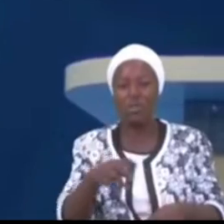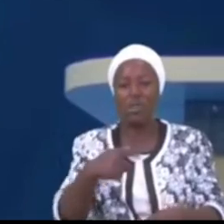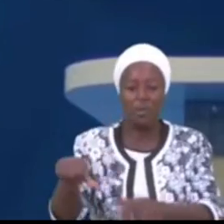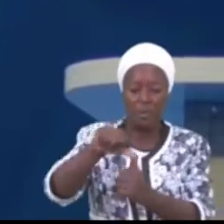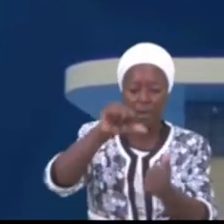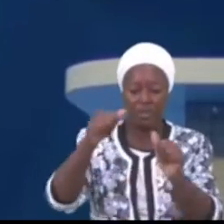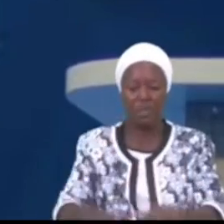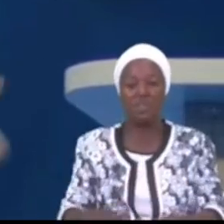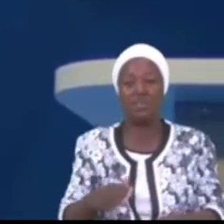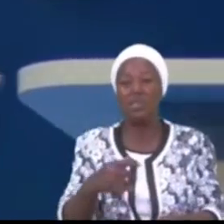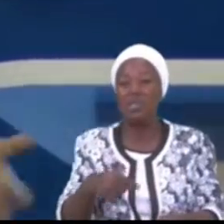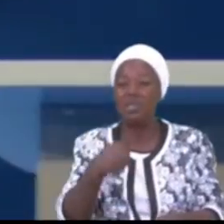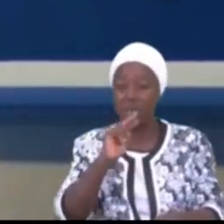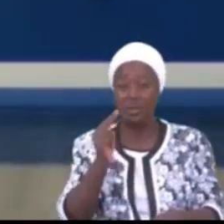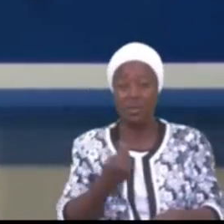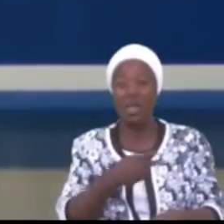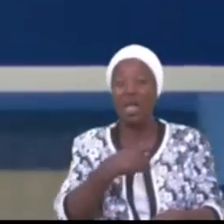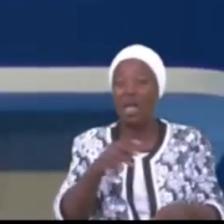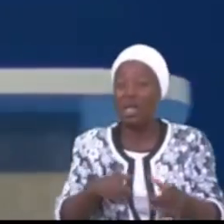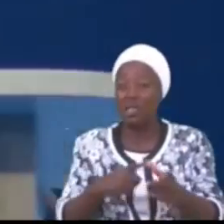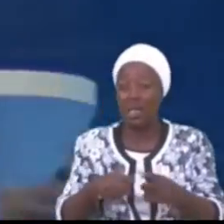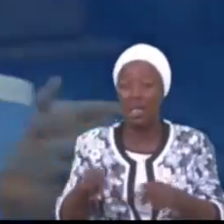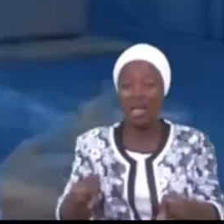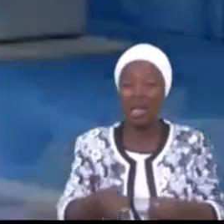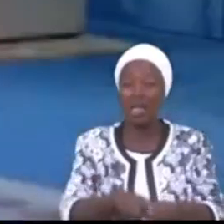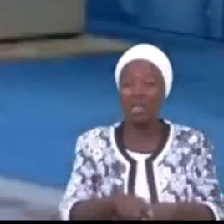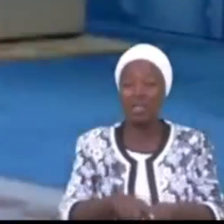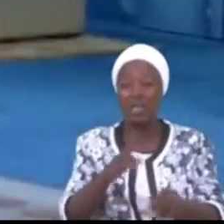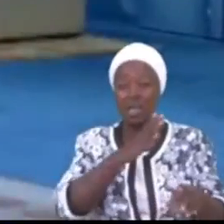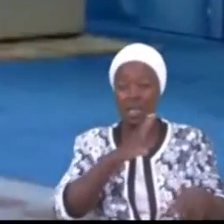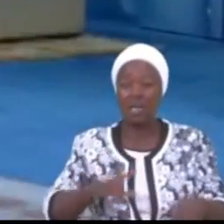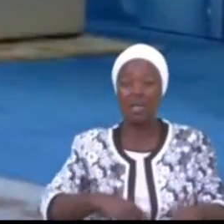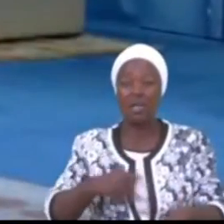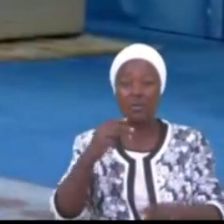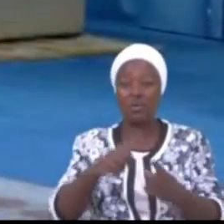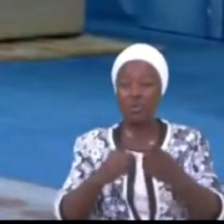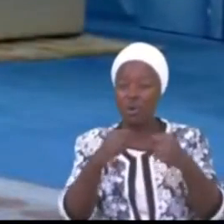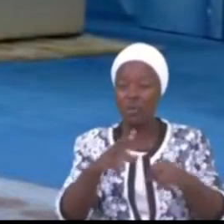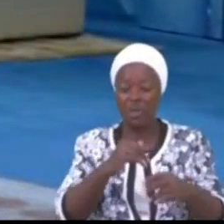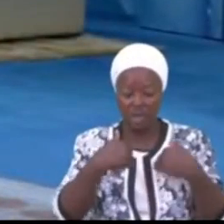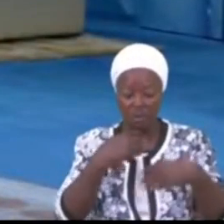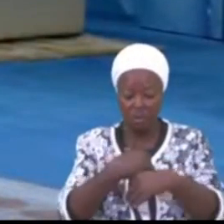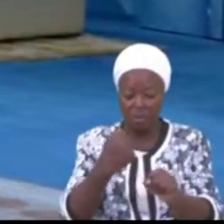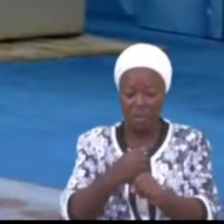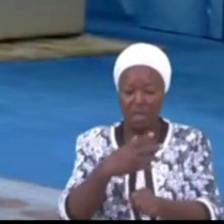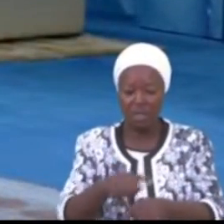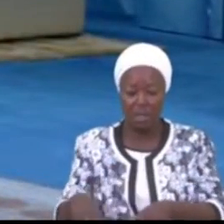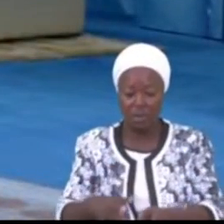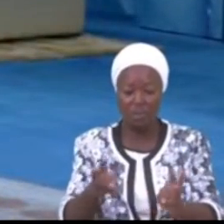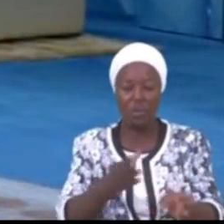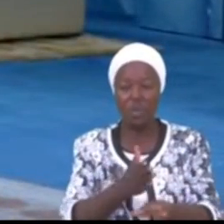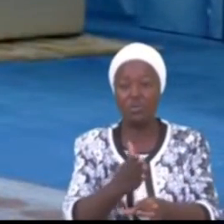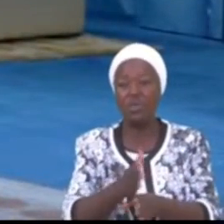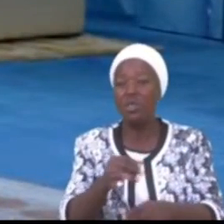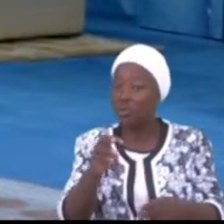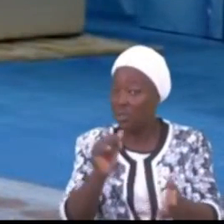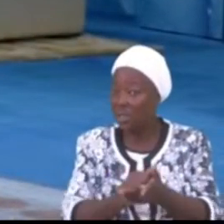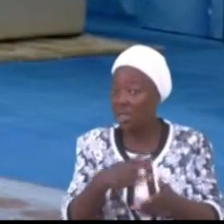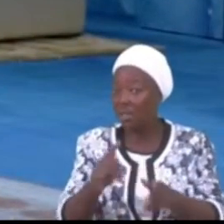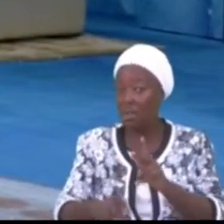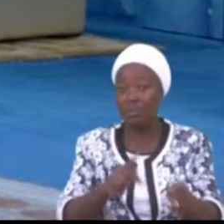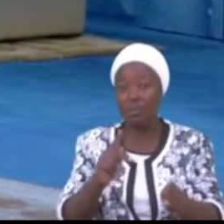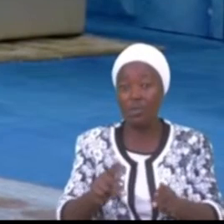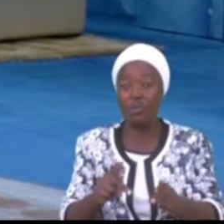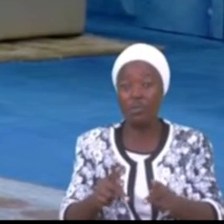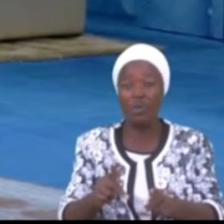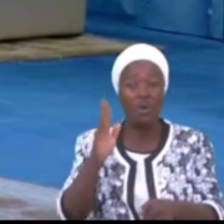do. As Christ was to come, he had to make the path straight so that the people